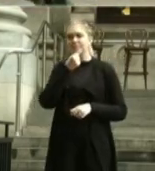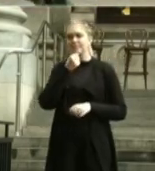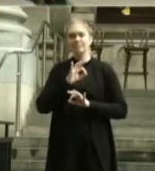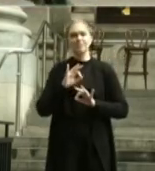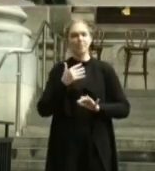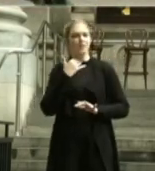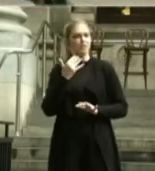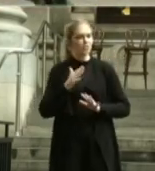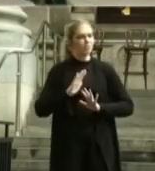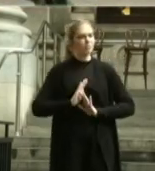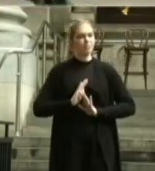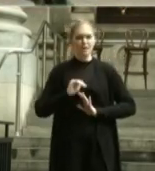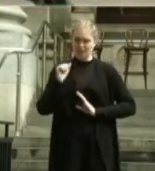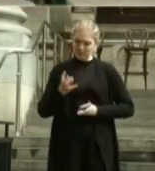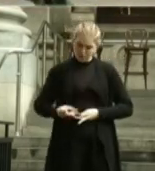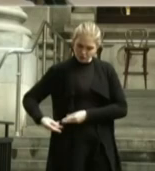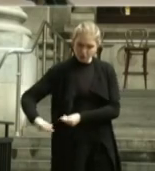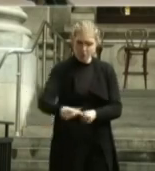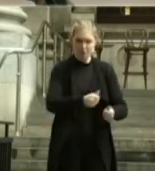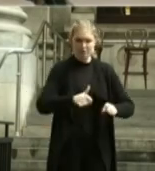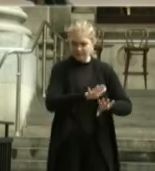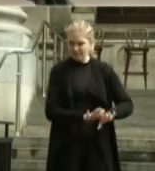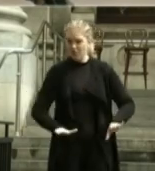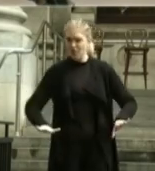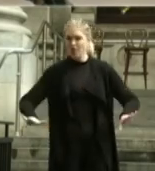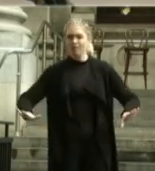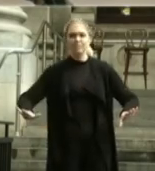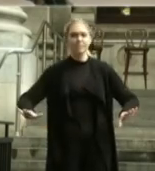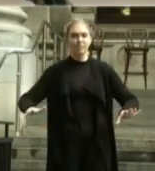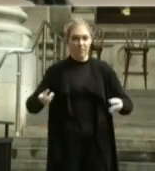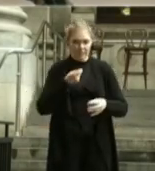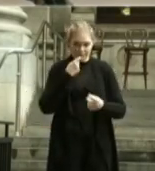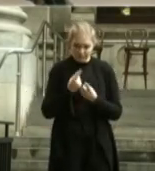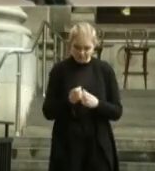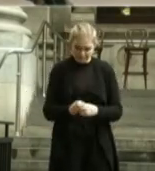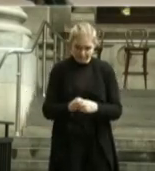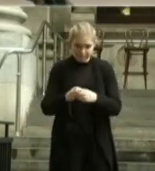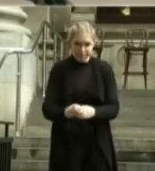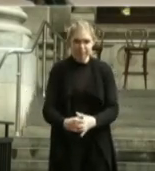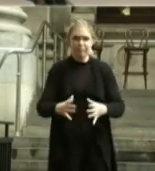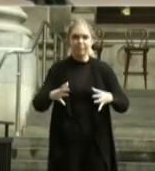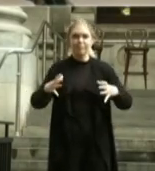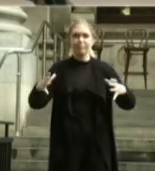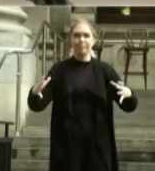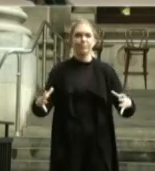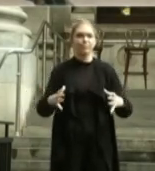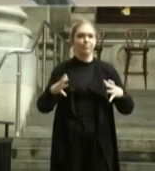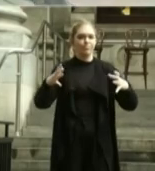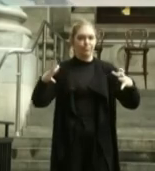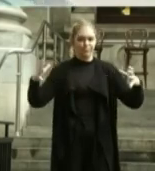balance, hard dirt was his flow. From little things, big things